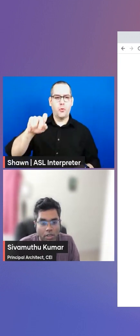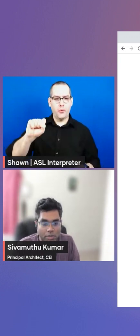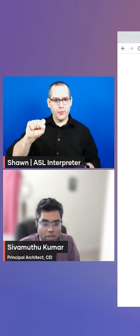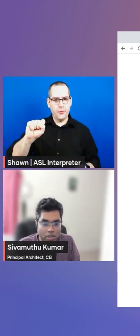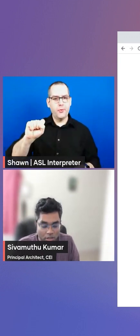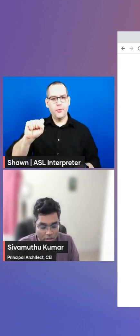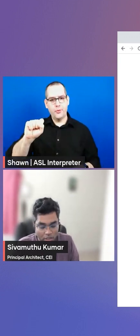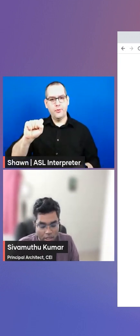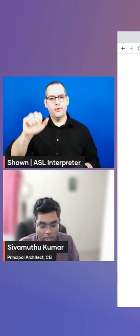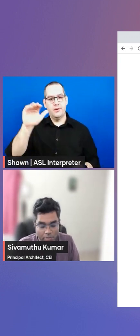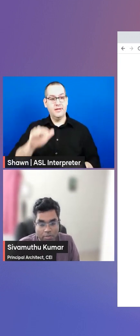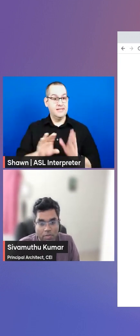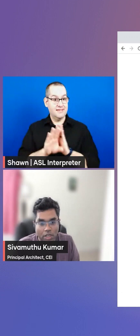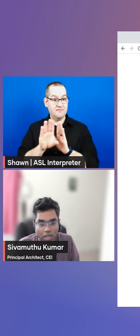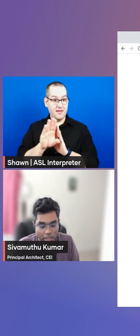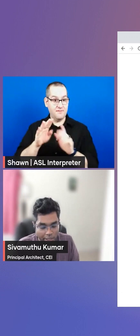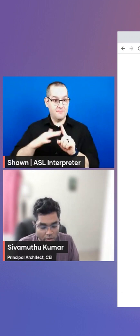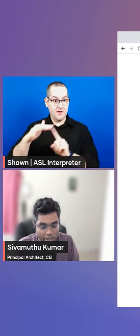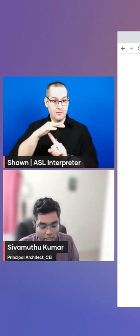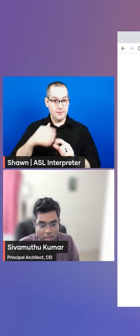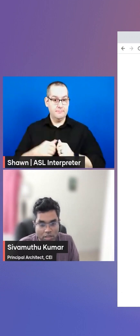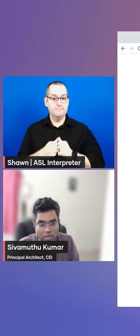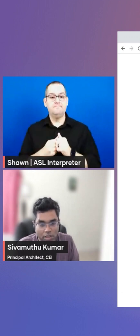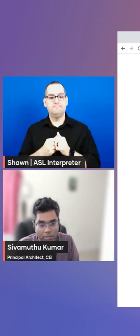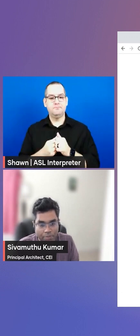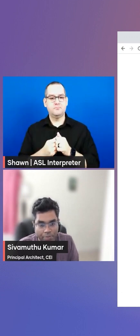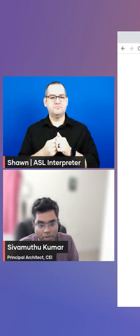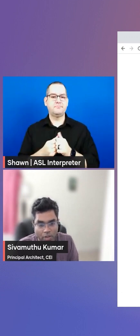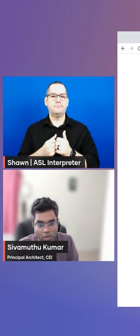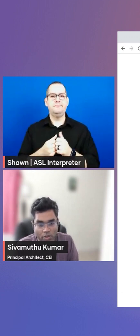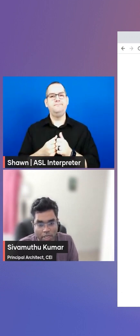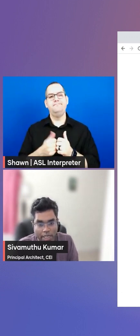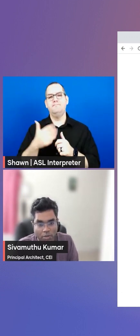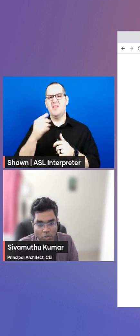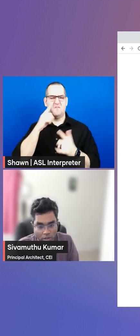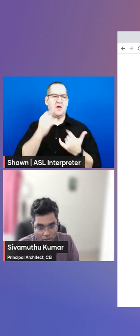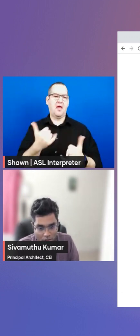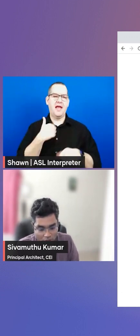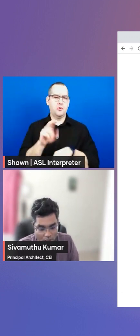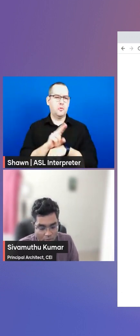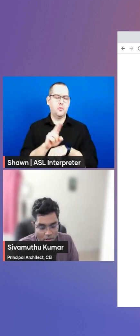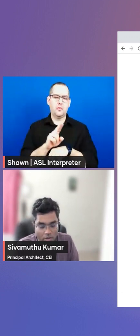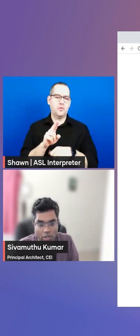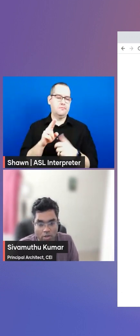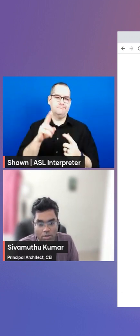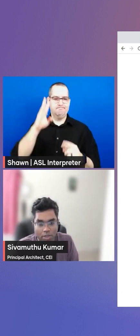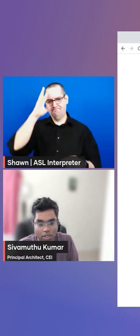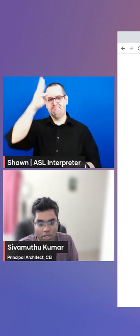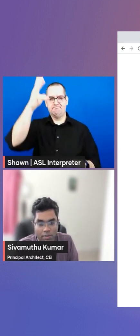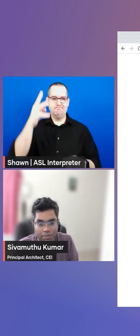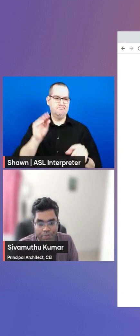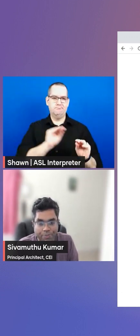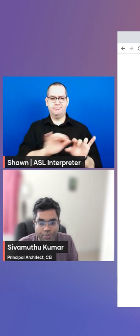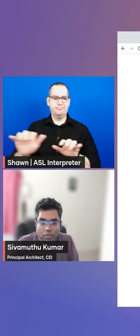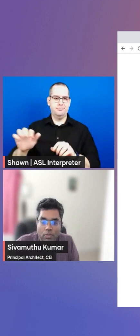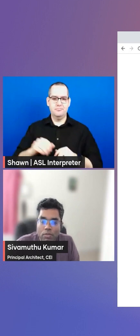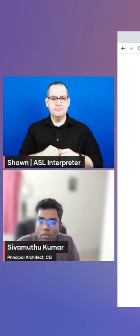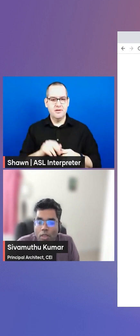dev environment. Right now, like I just give the random one, I'm not going to apply that.